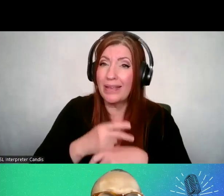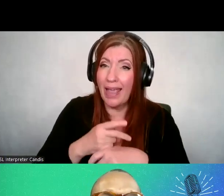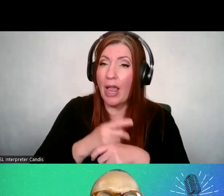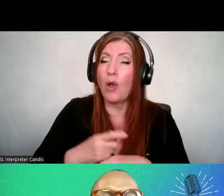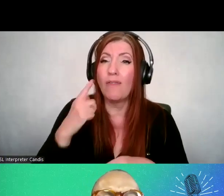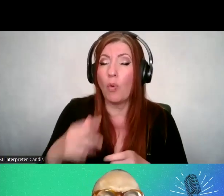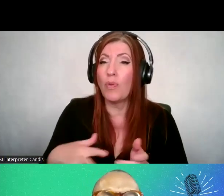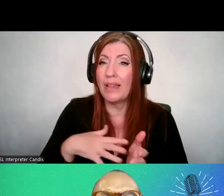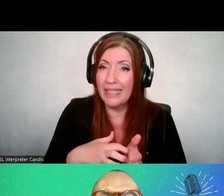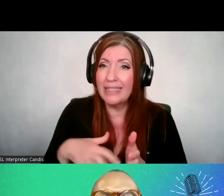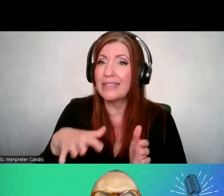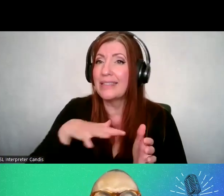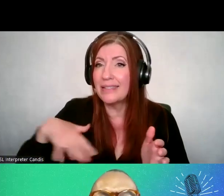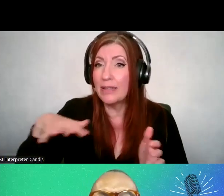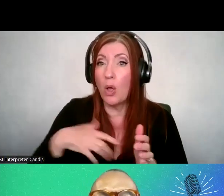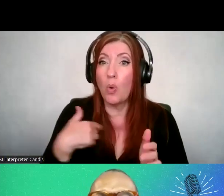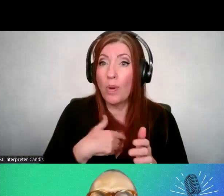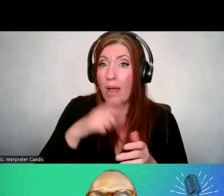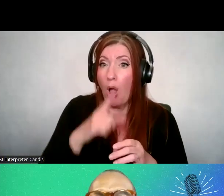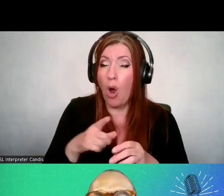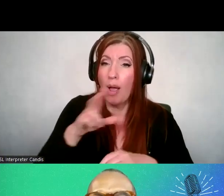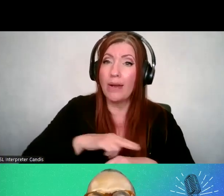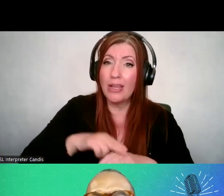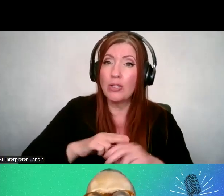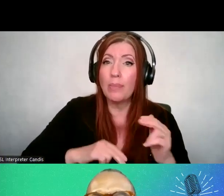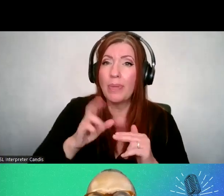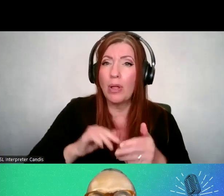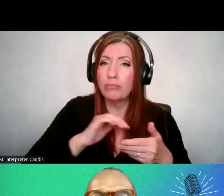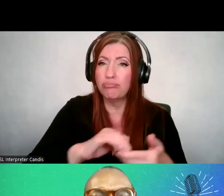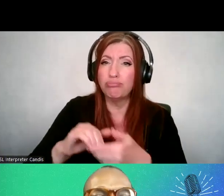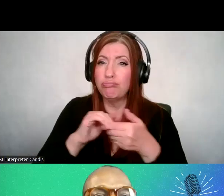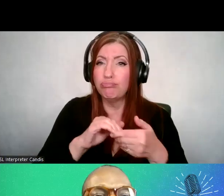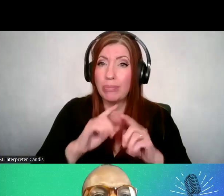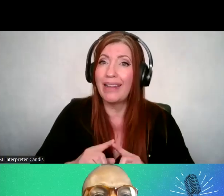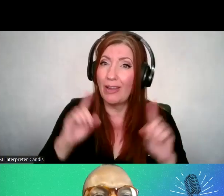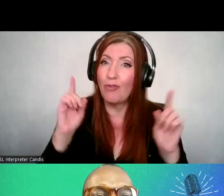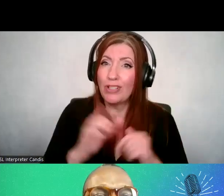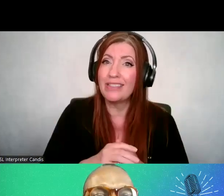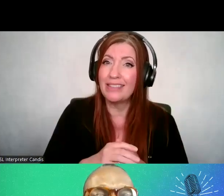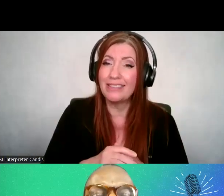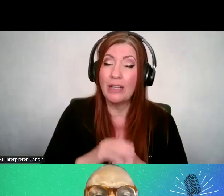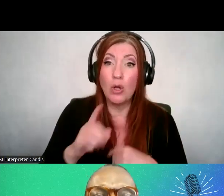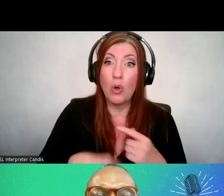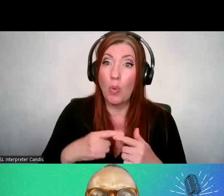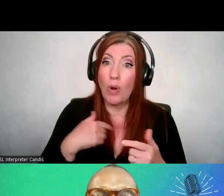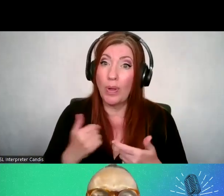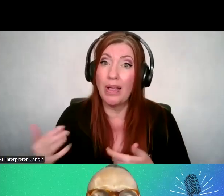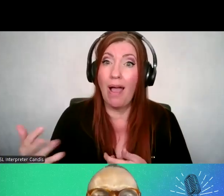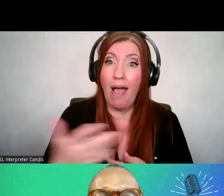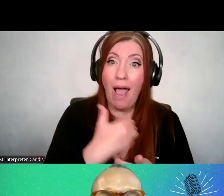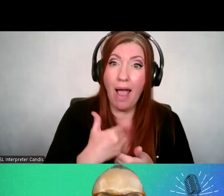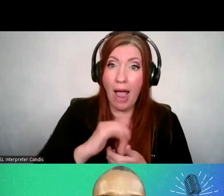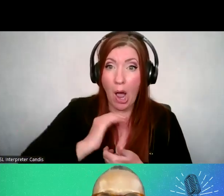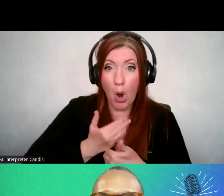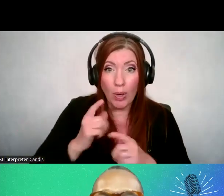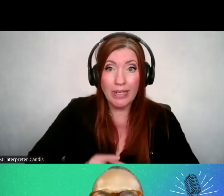us. We are a nation built upon the synergy of our differences. Differences that, when harnessed, make us stronger.